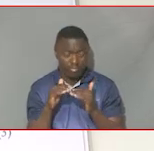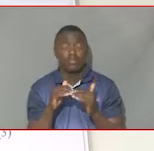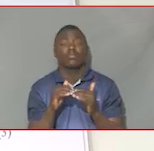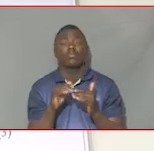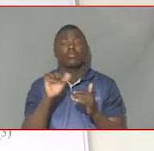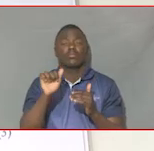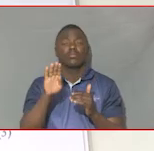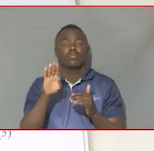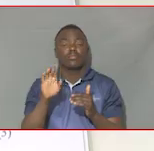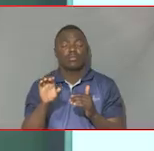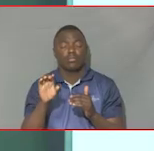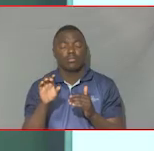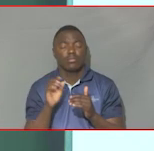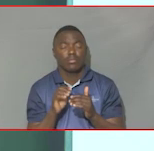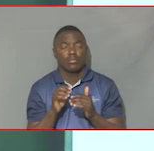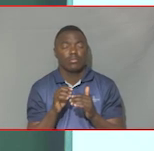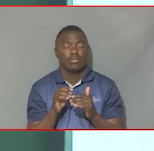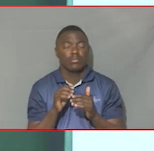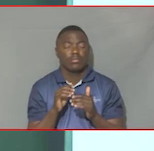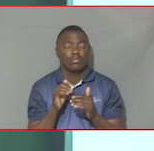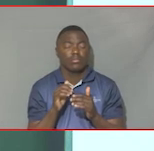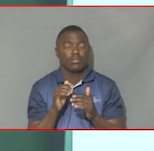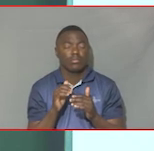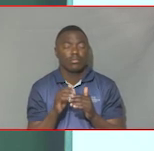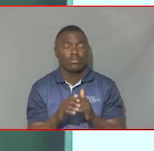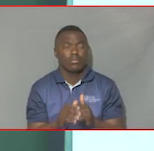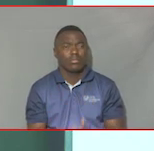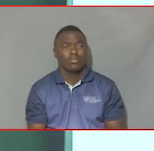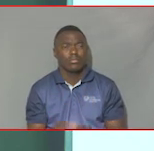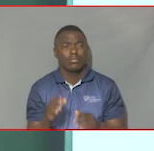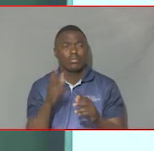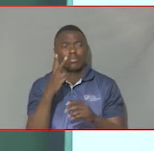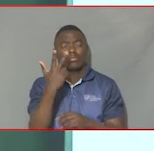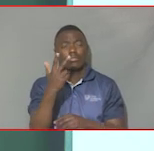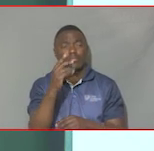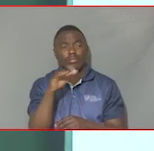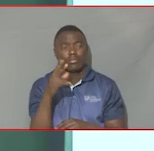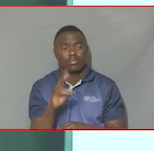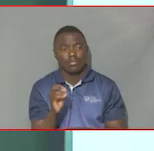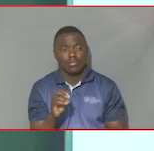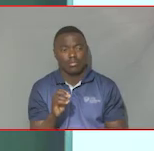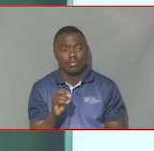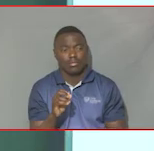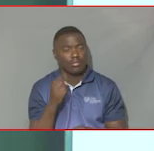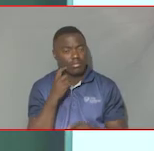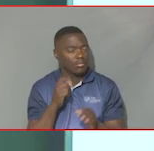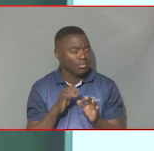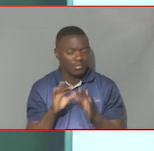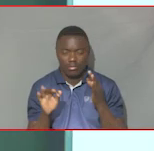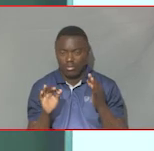B, and R on your calculator, and you've got 8 marks out of 20. As easy as that.